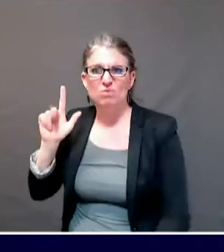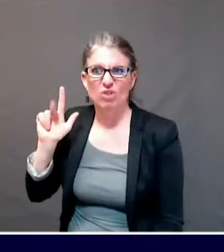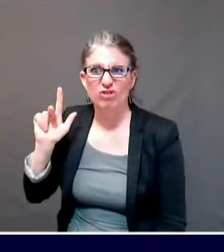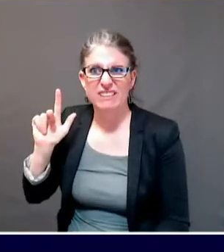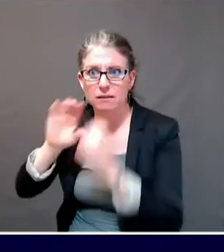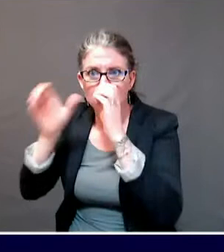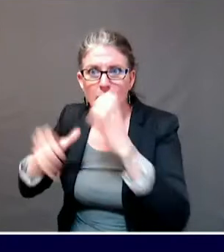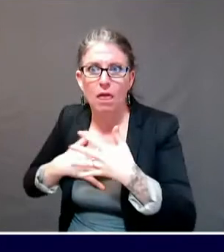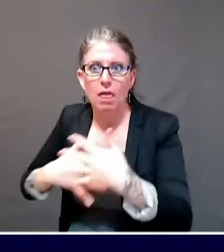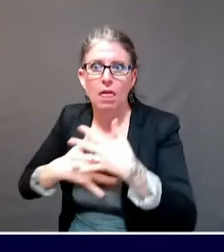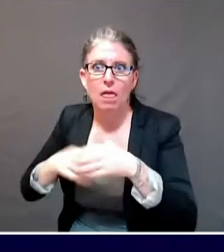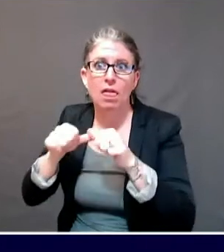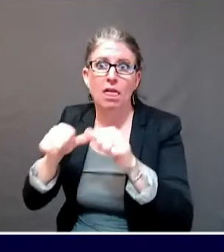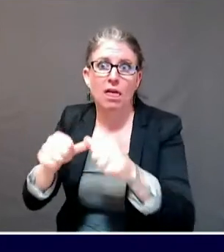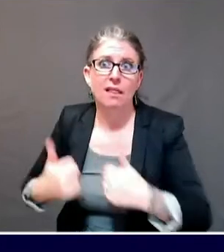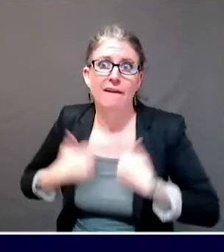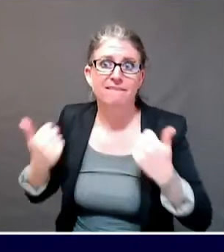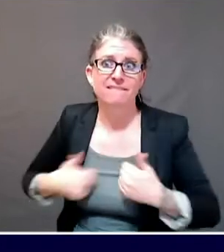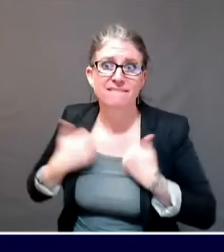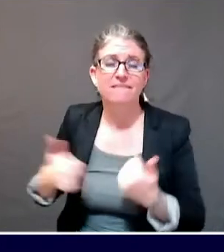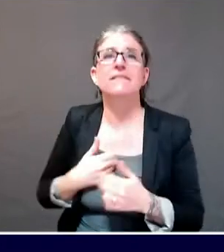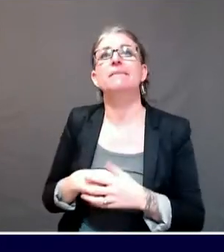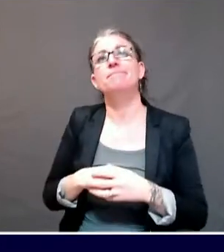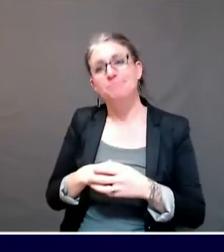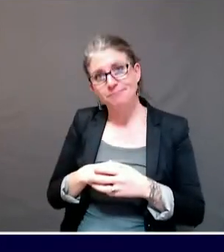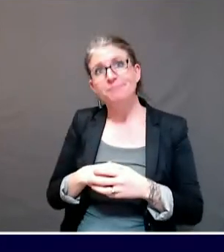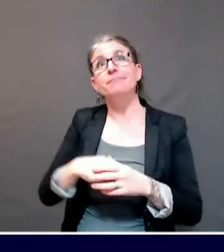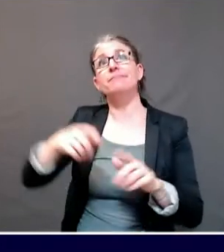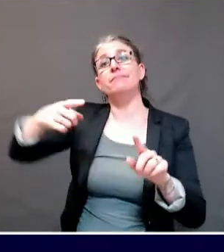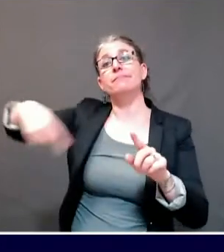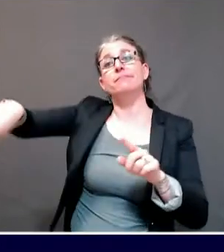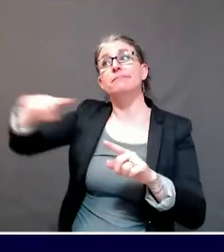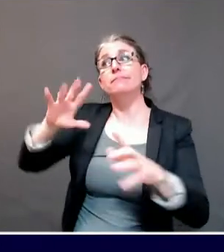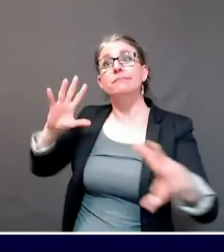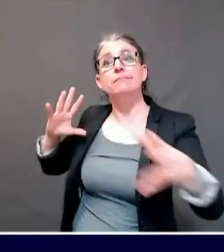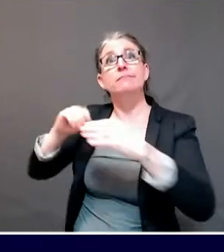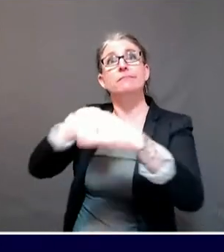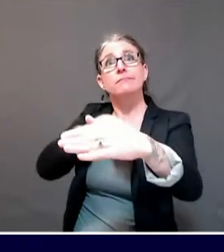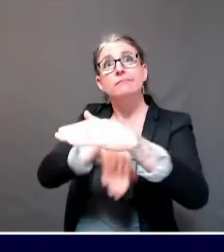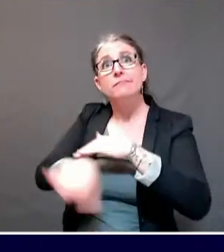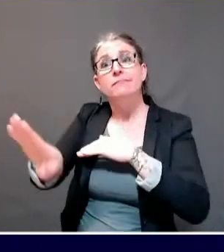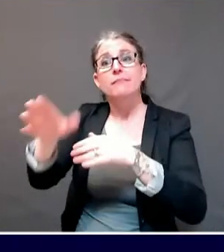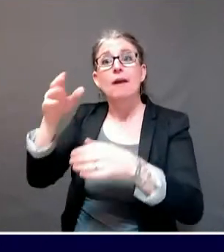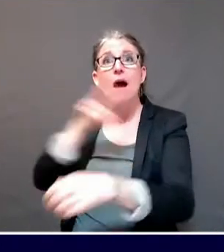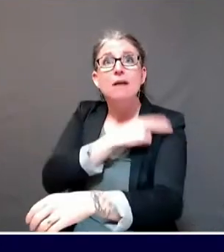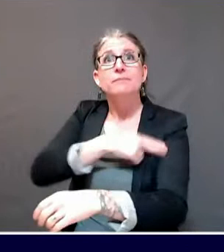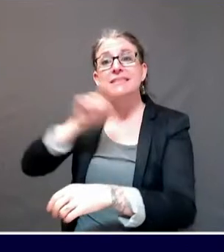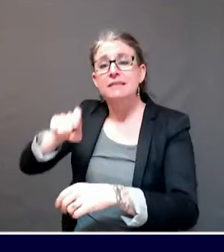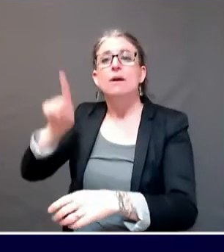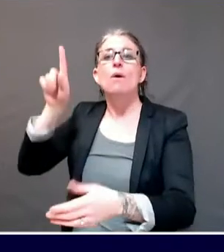1,107 people have been hospitalized. Among all of our cases,